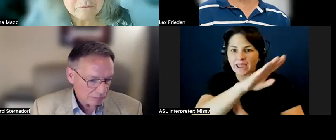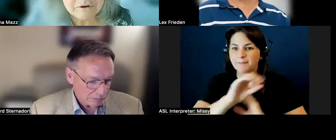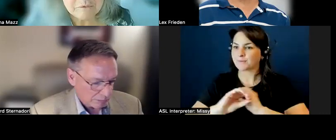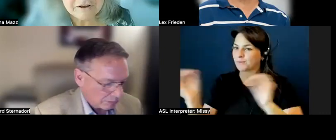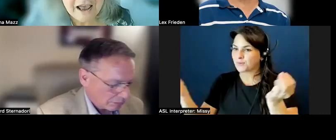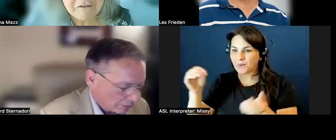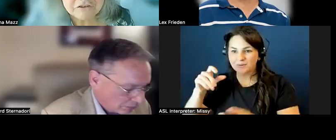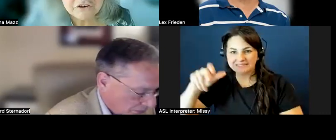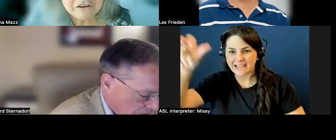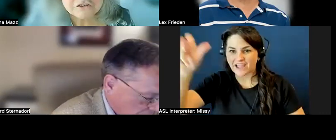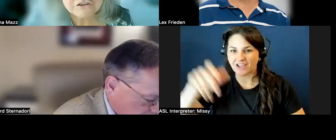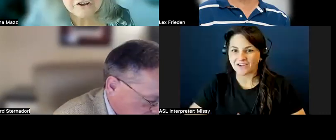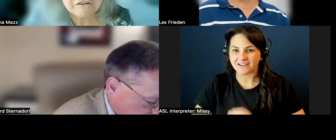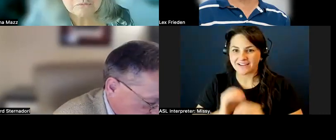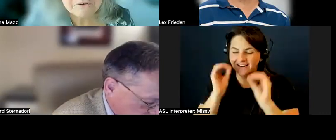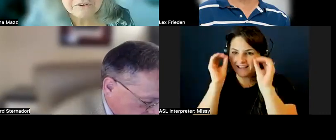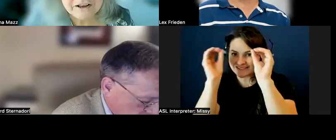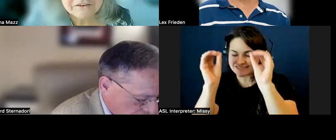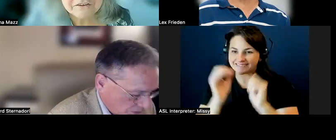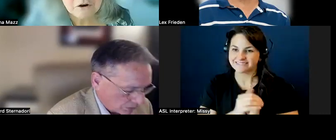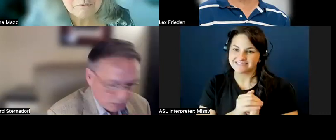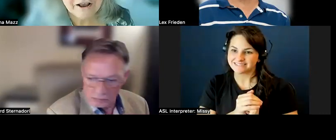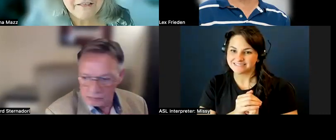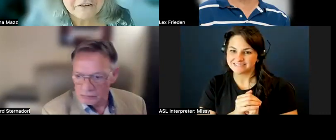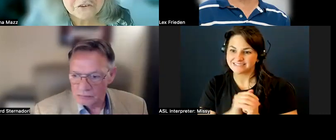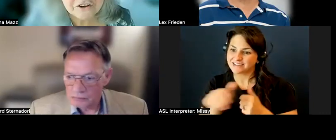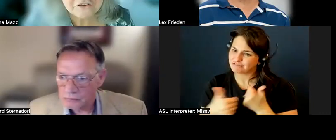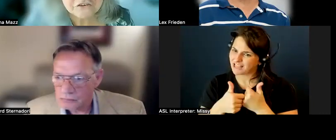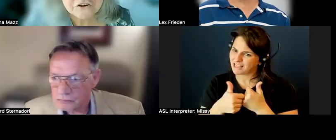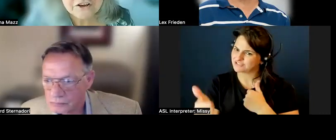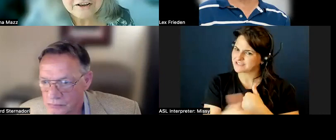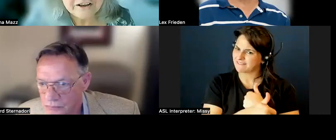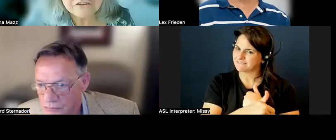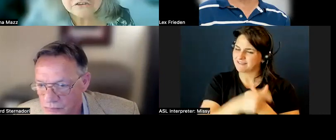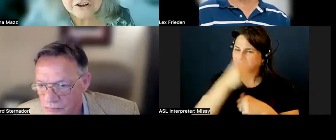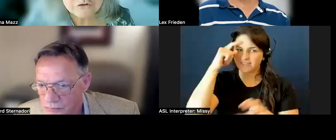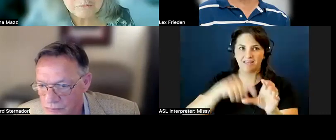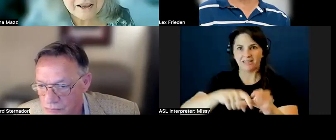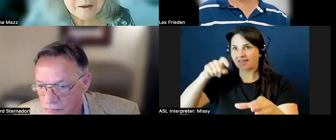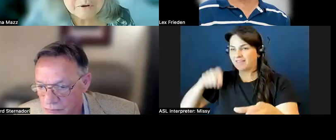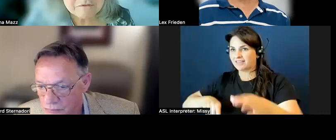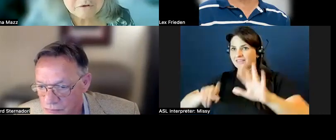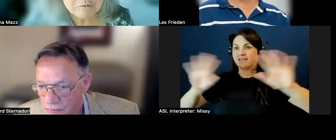I think we have to challenge ourselves once again to go beyond the standards.